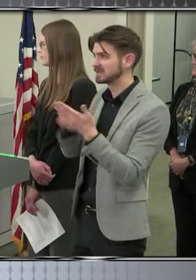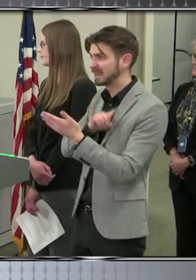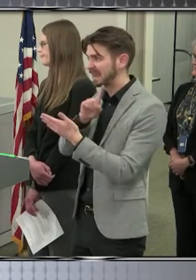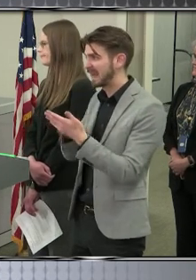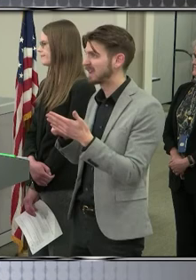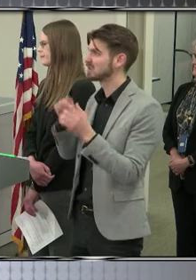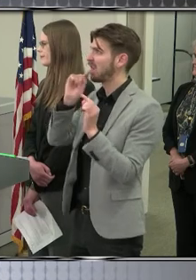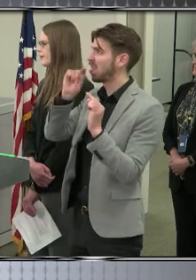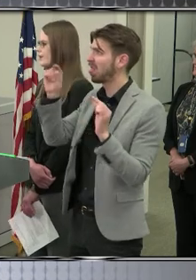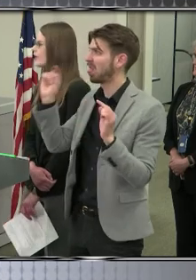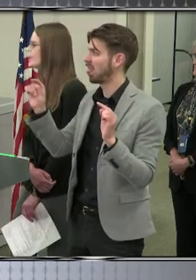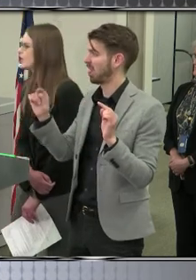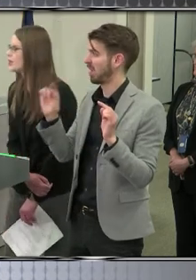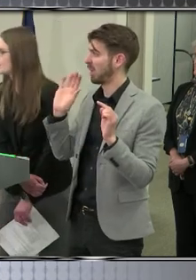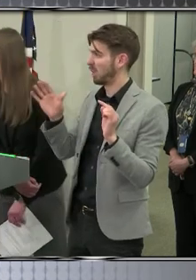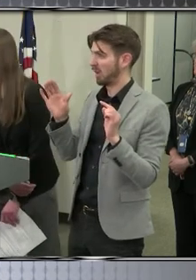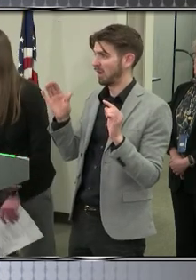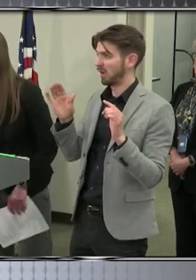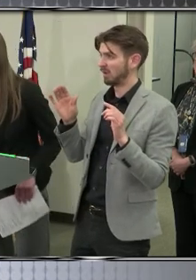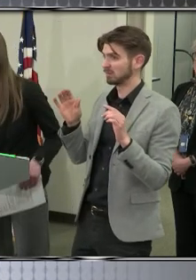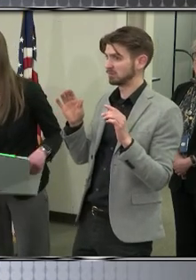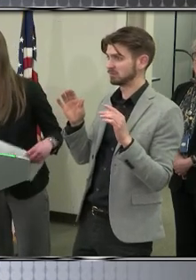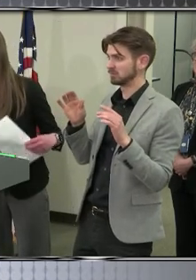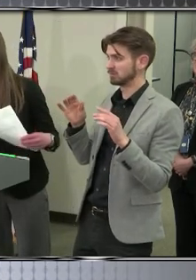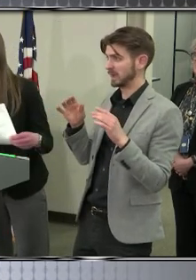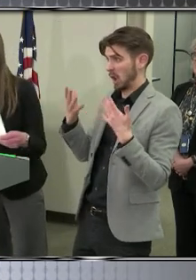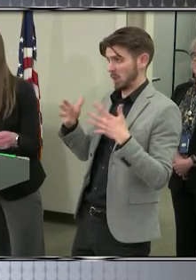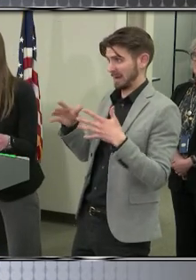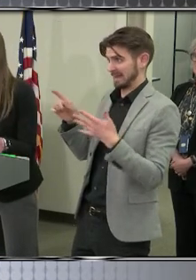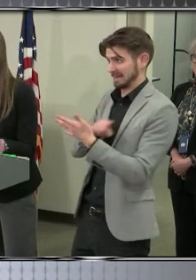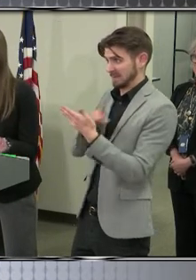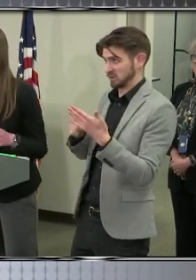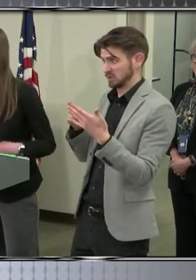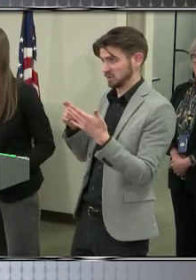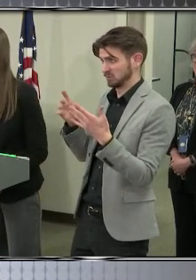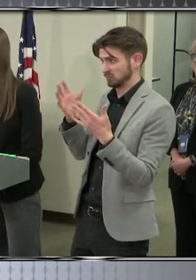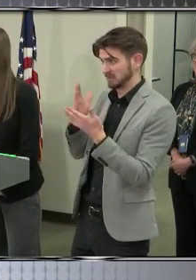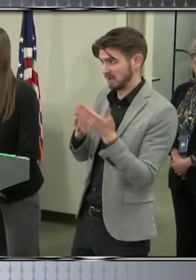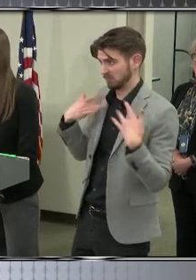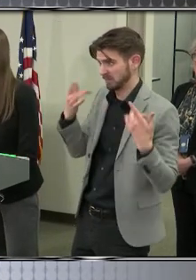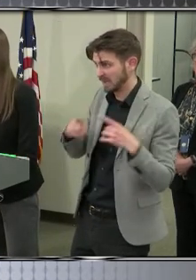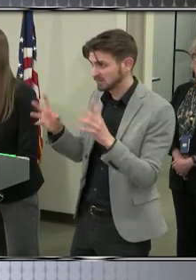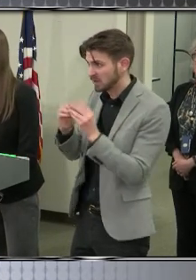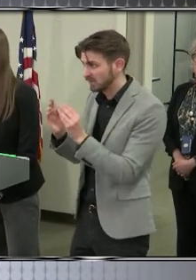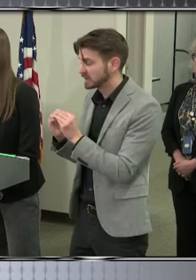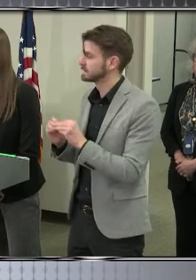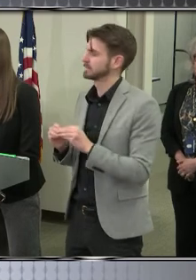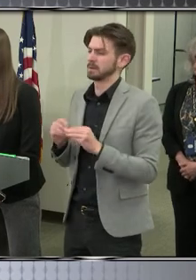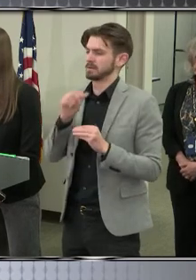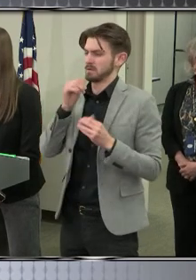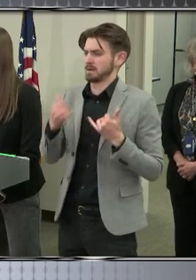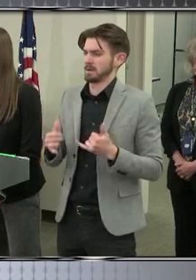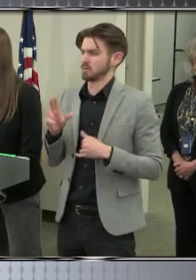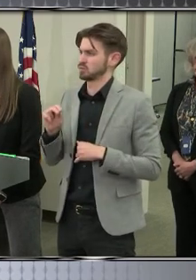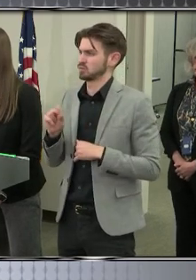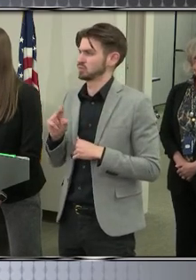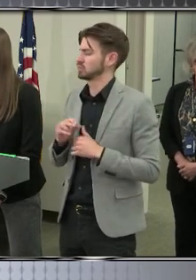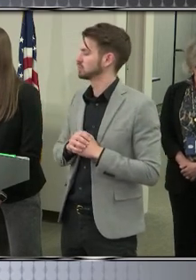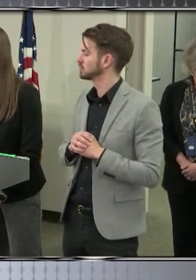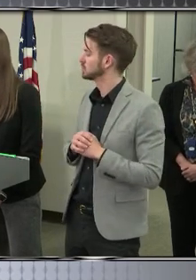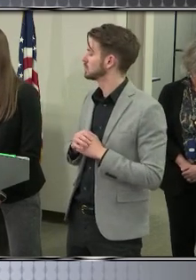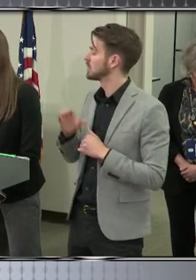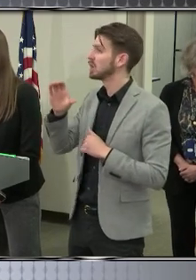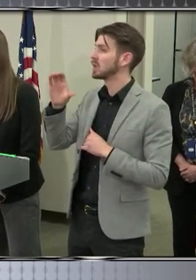at this point in time. So as we conclude today, I just wanted to share a resource. The state does have CoHelp, which is a